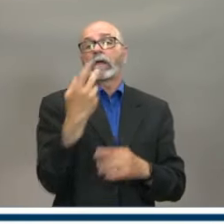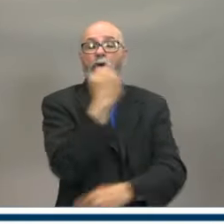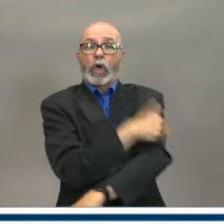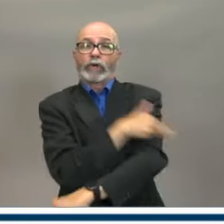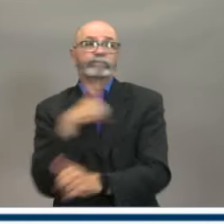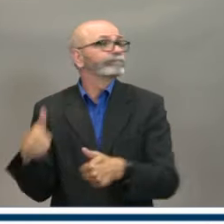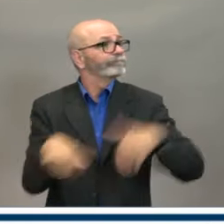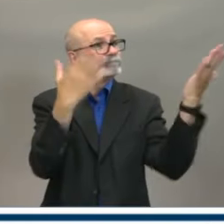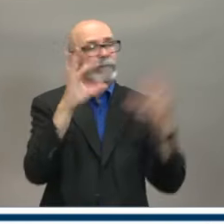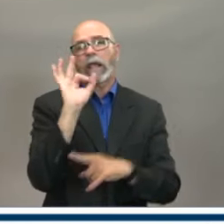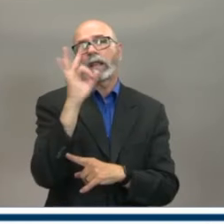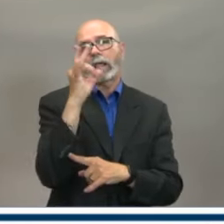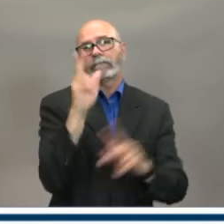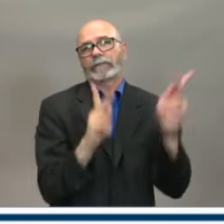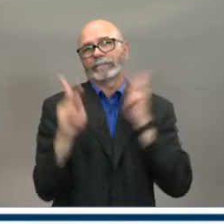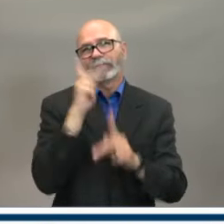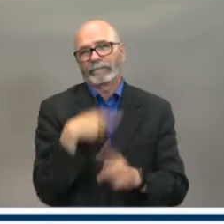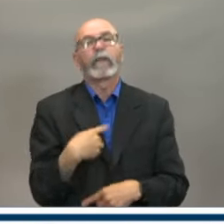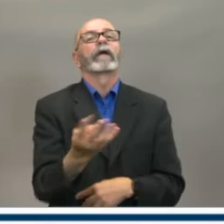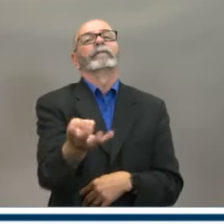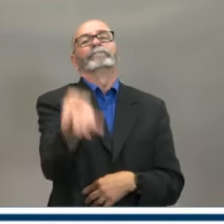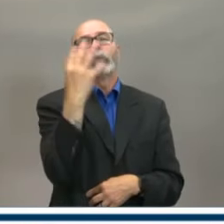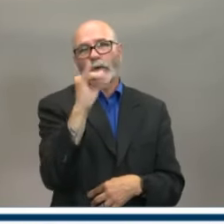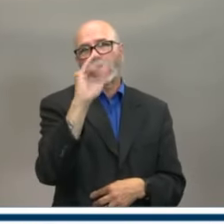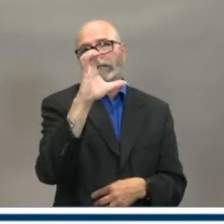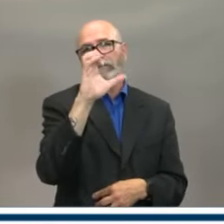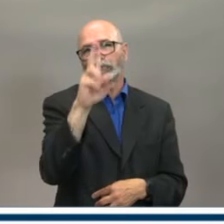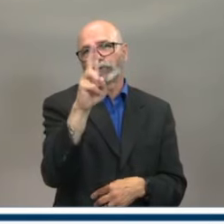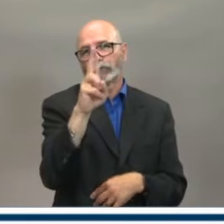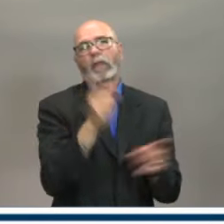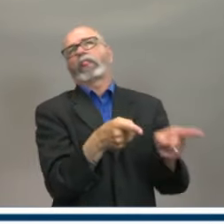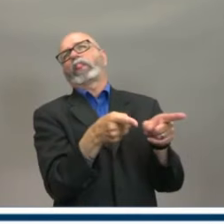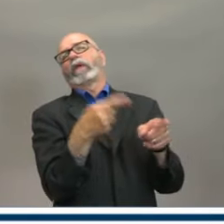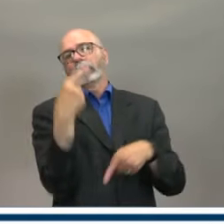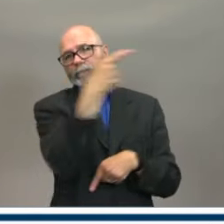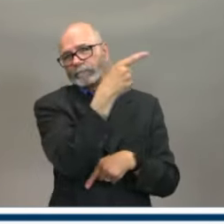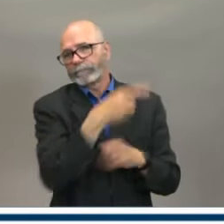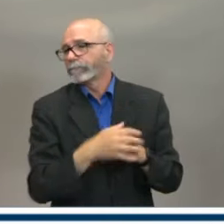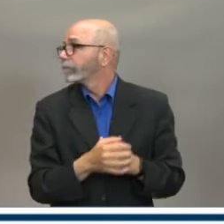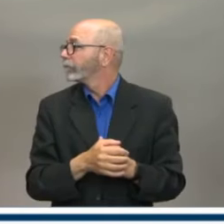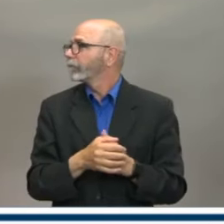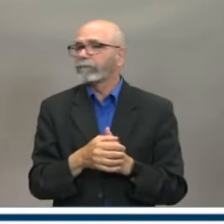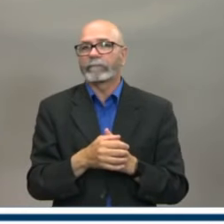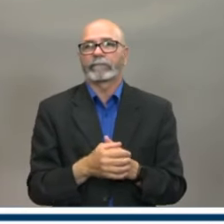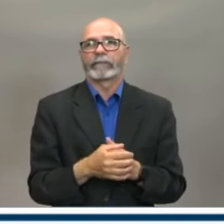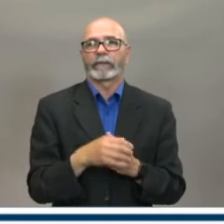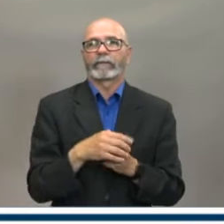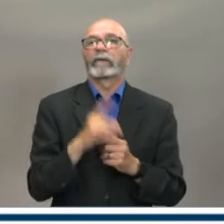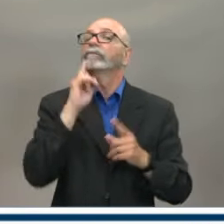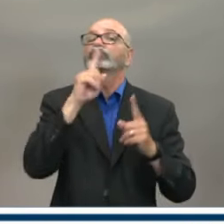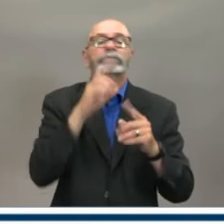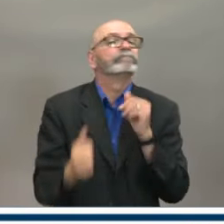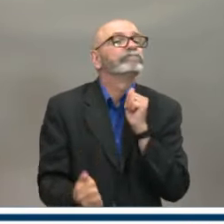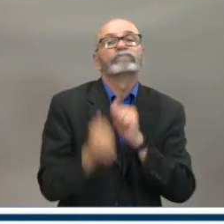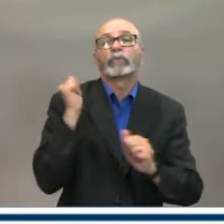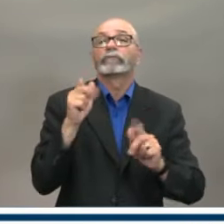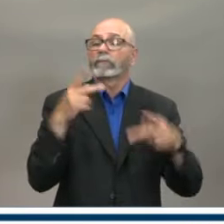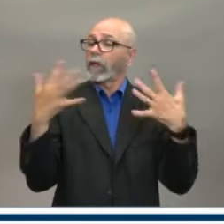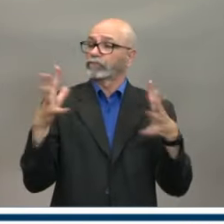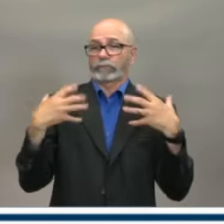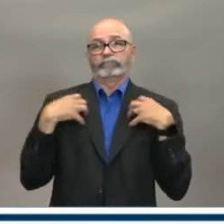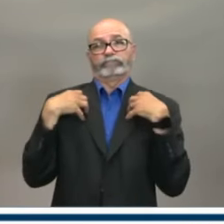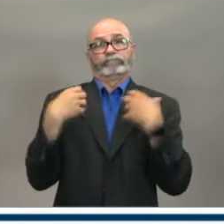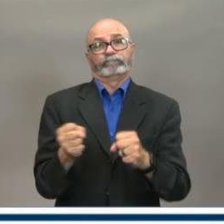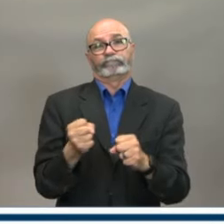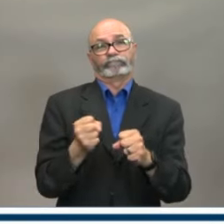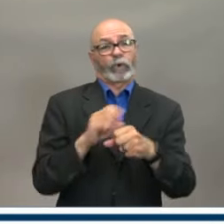have 864 Nova Scotians who can be considered recovered from COVID-19. We